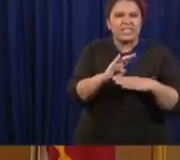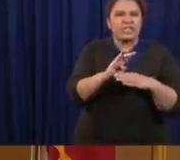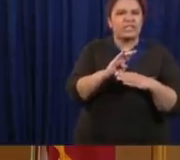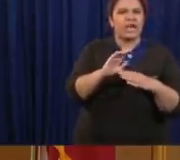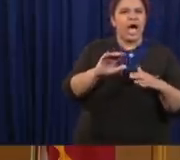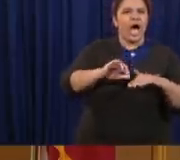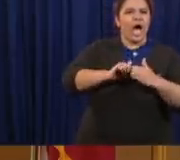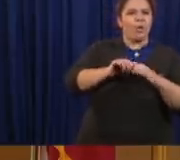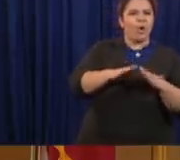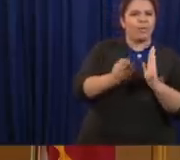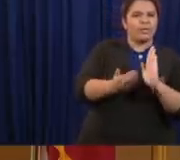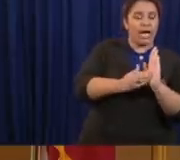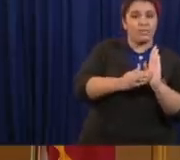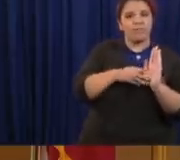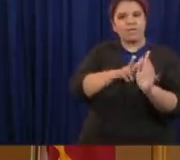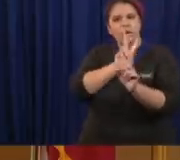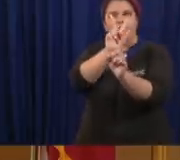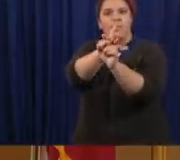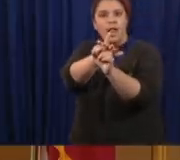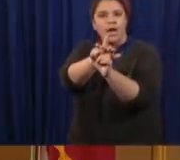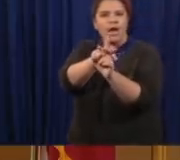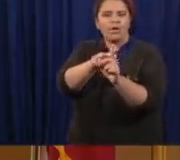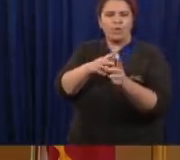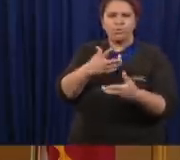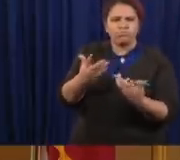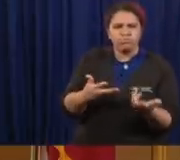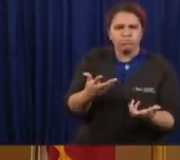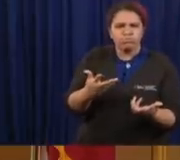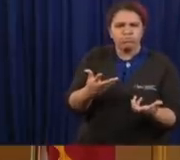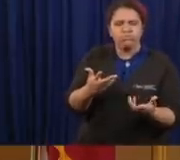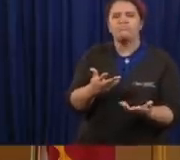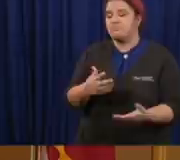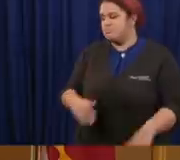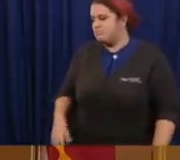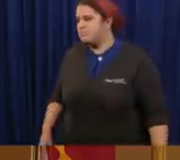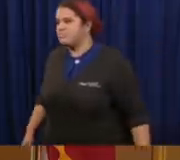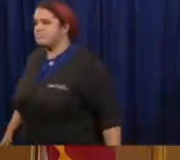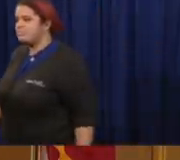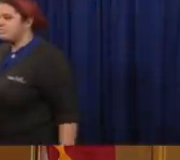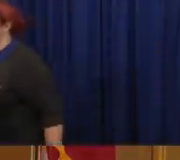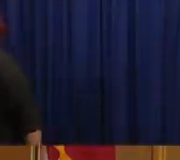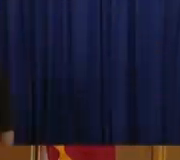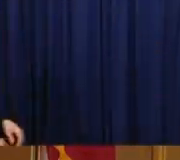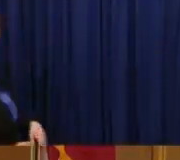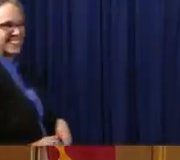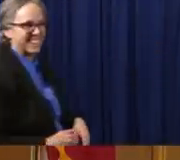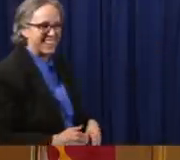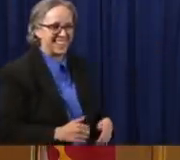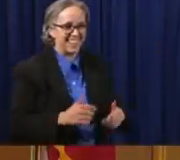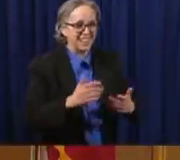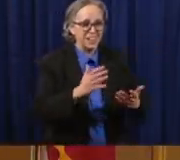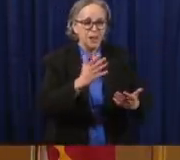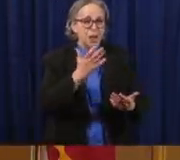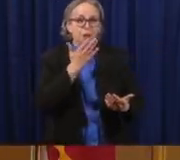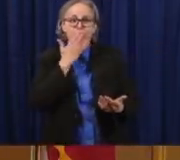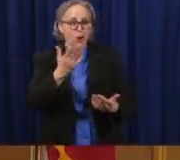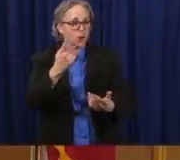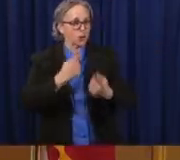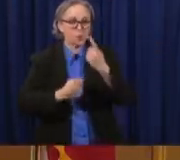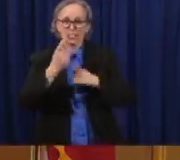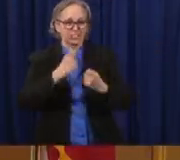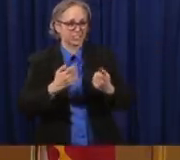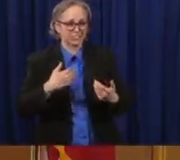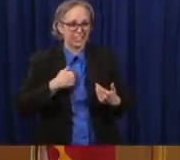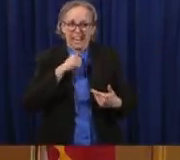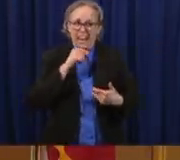set? Yeah, all good questions, Jim, which I'm not going to answer today, but I appreciate you asking them. We're going to